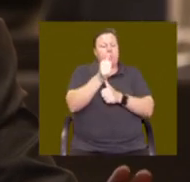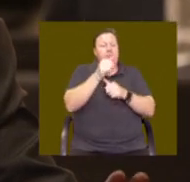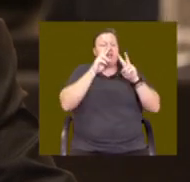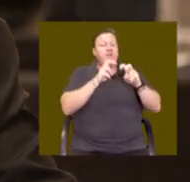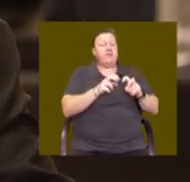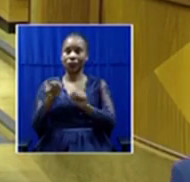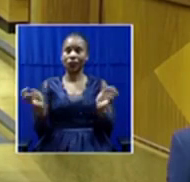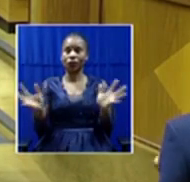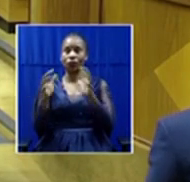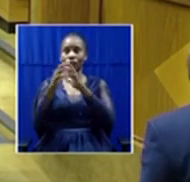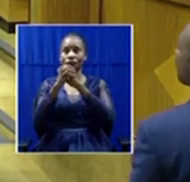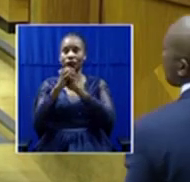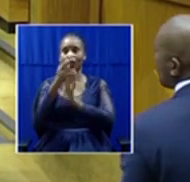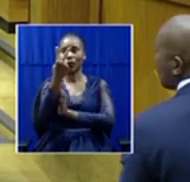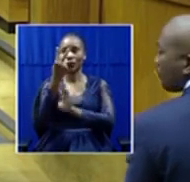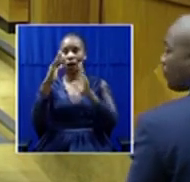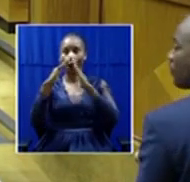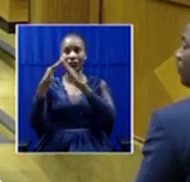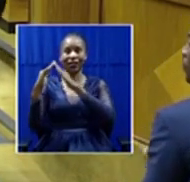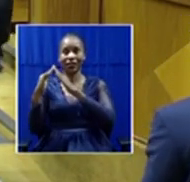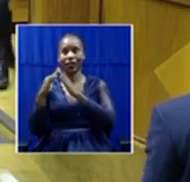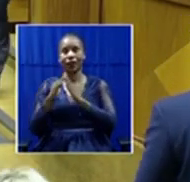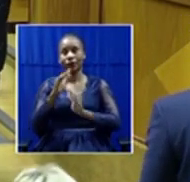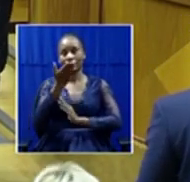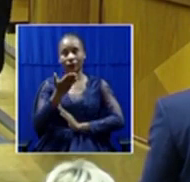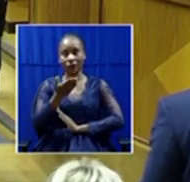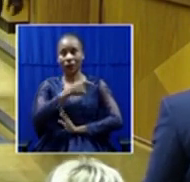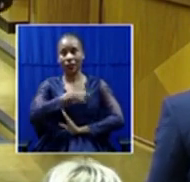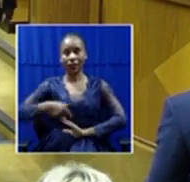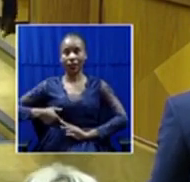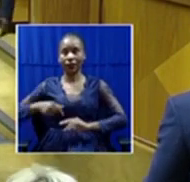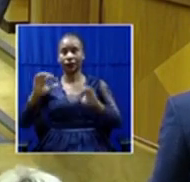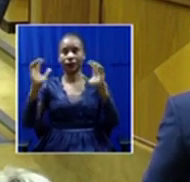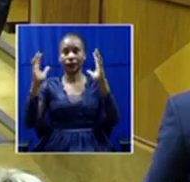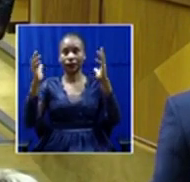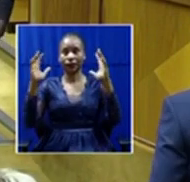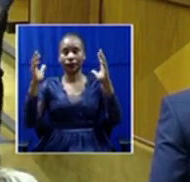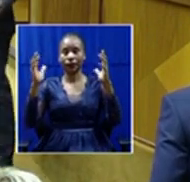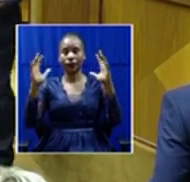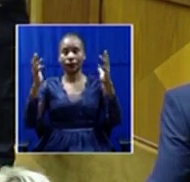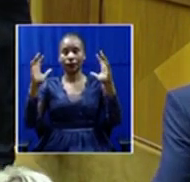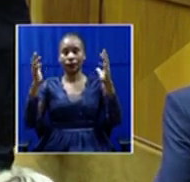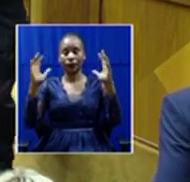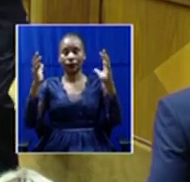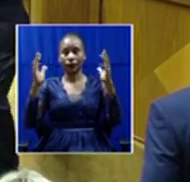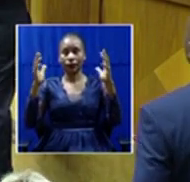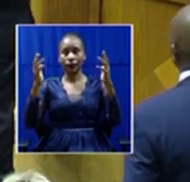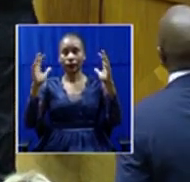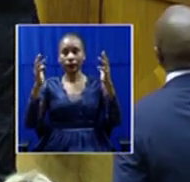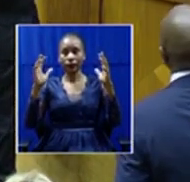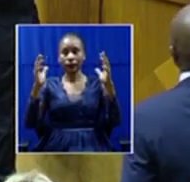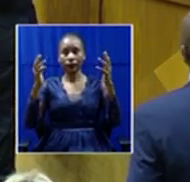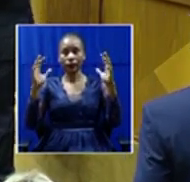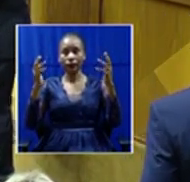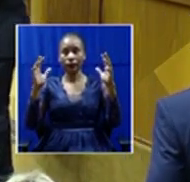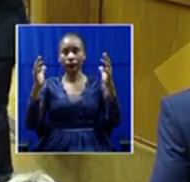not coherent as a plan as to why Parliament should be dissolved at